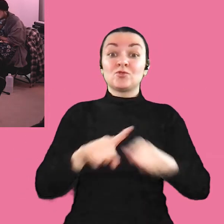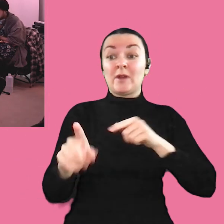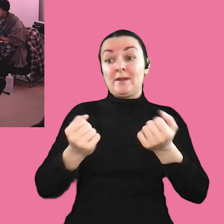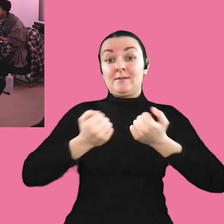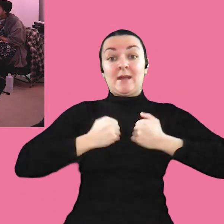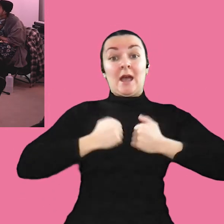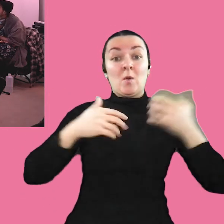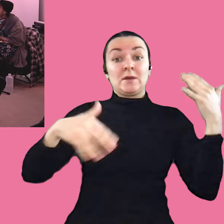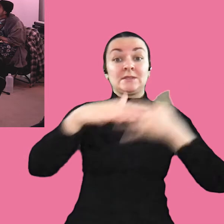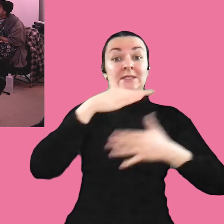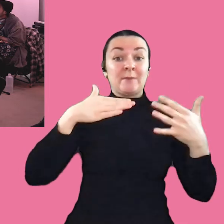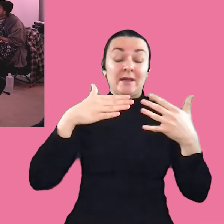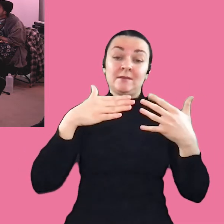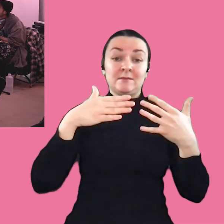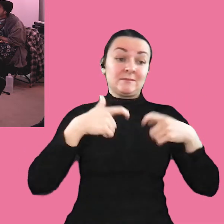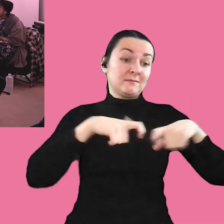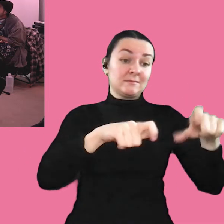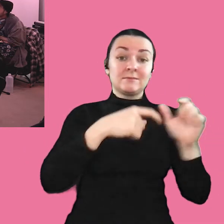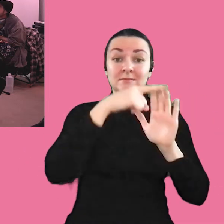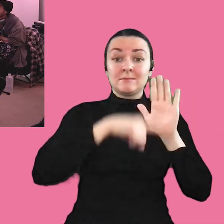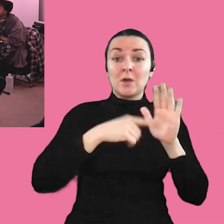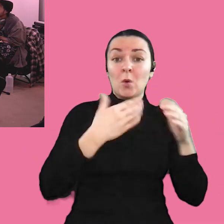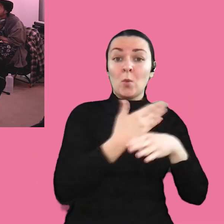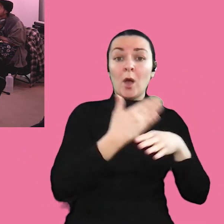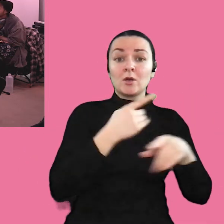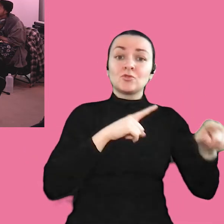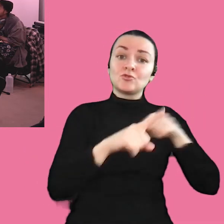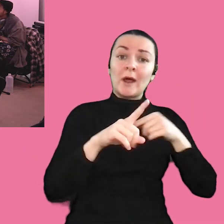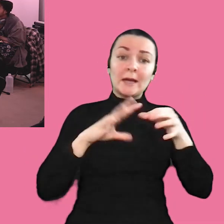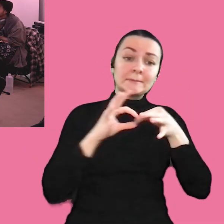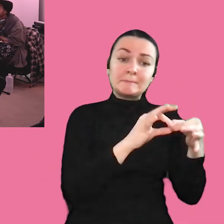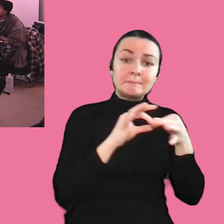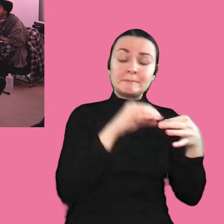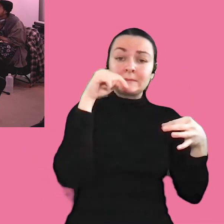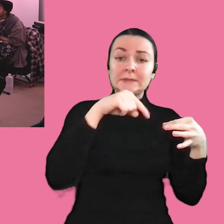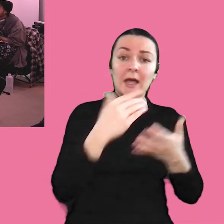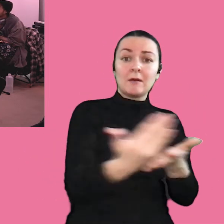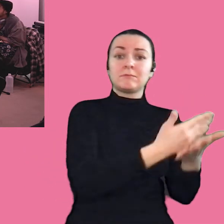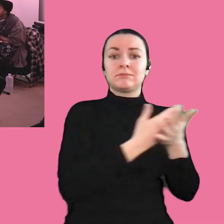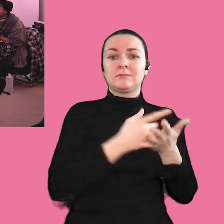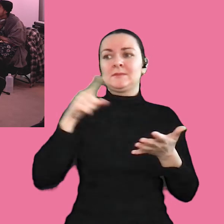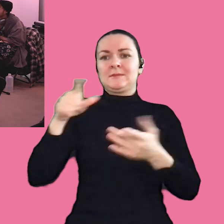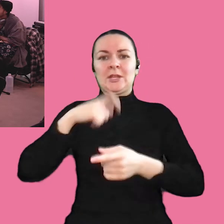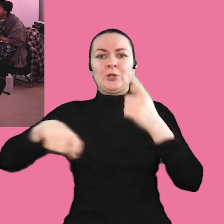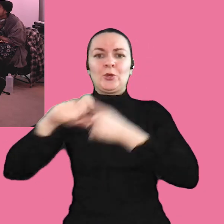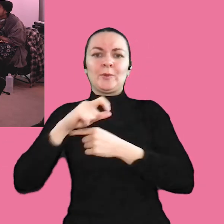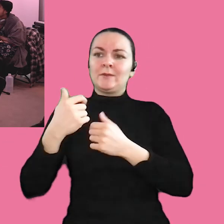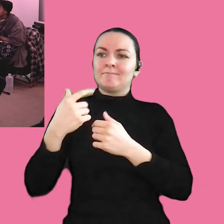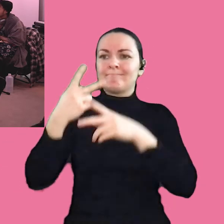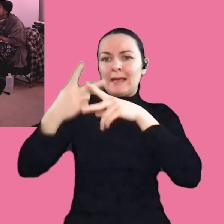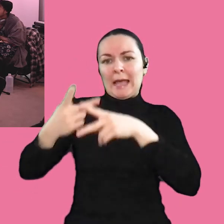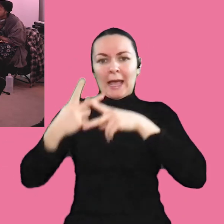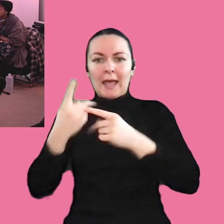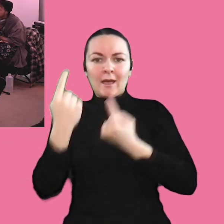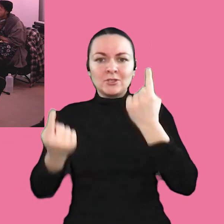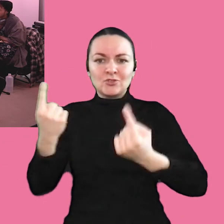harness in our sustainability and environmental work, is that these people clearly care about the community, they clearly care about their home, and they care about each